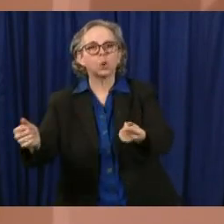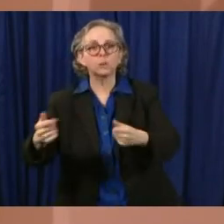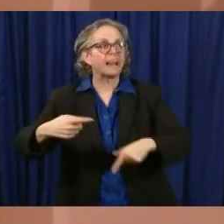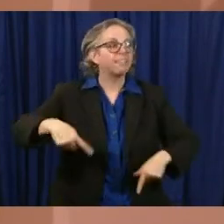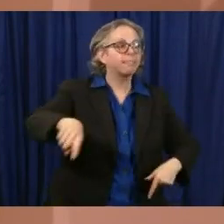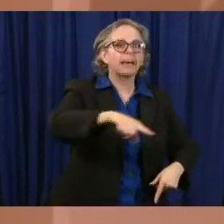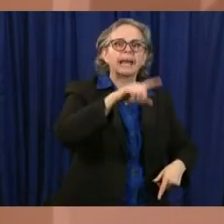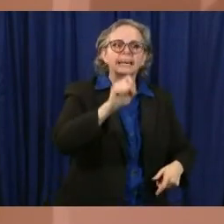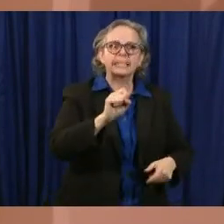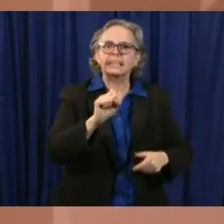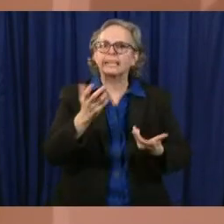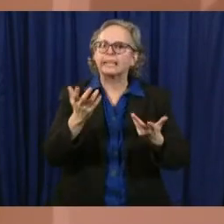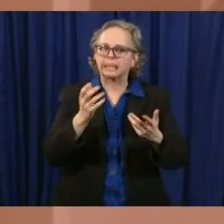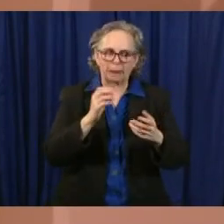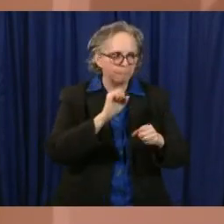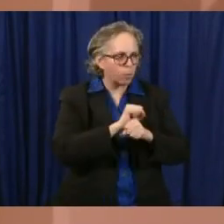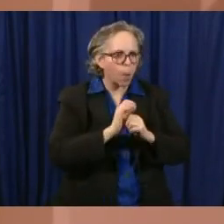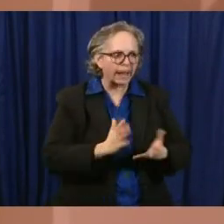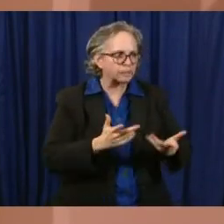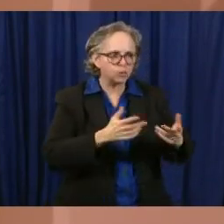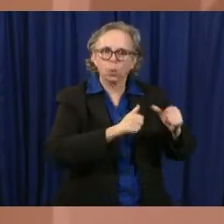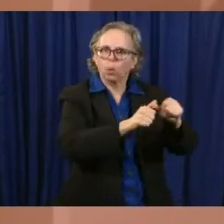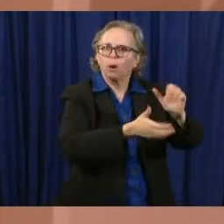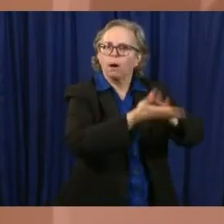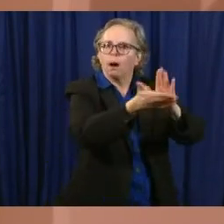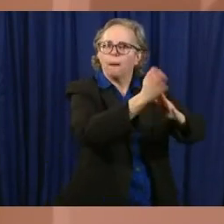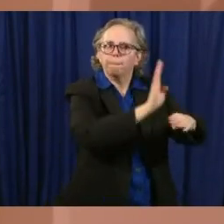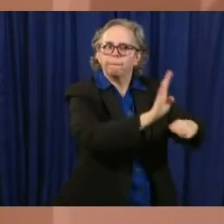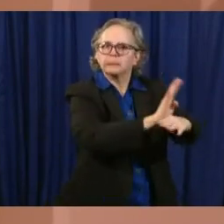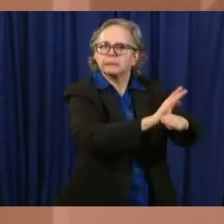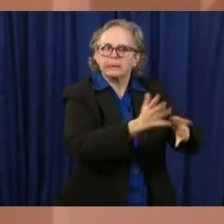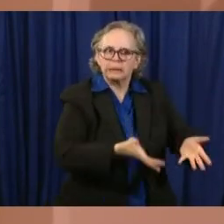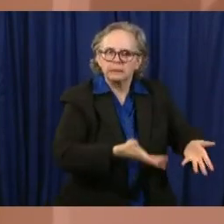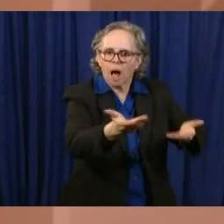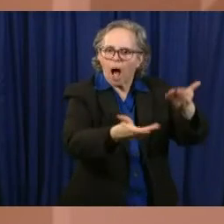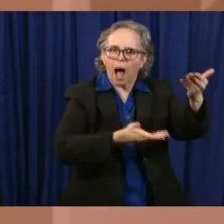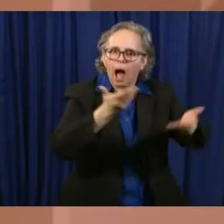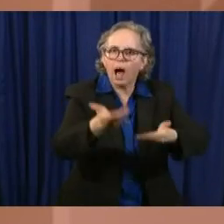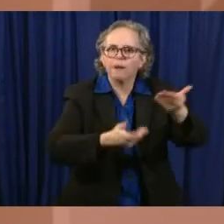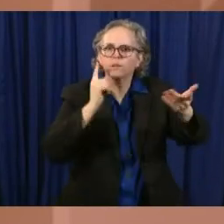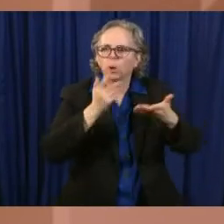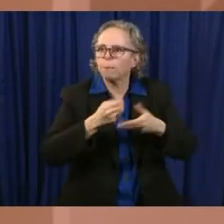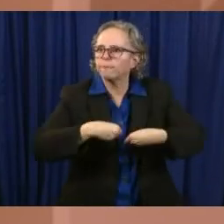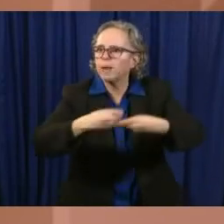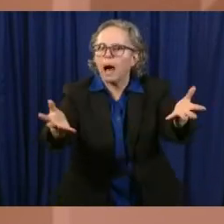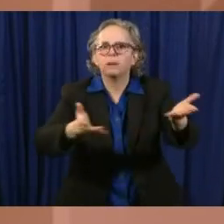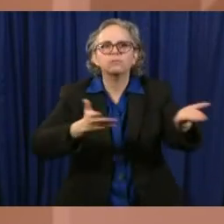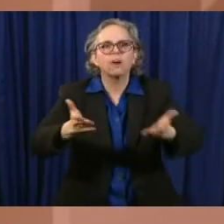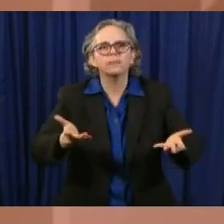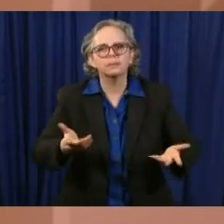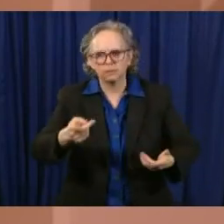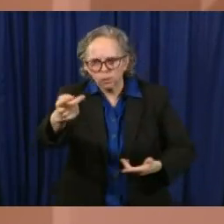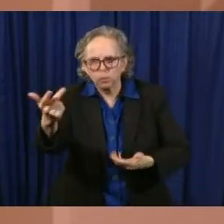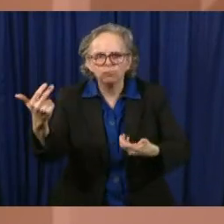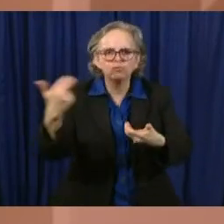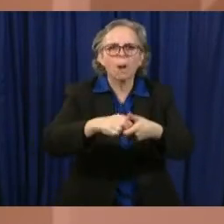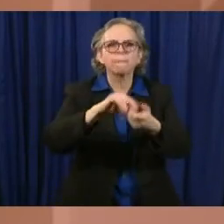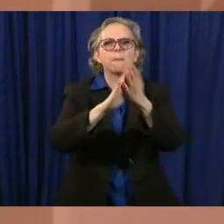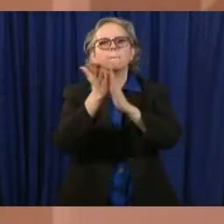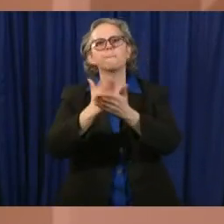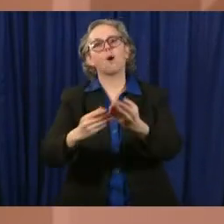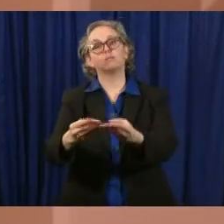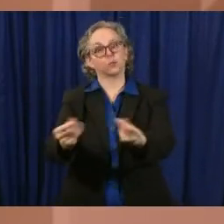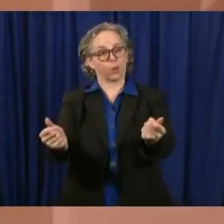during this difficult time that we're all trying to navigate. Two